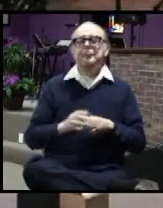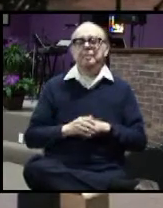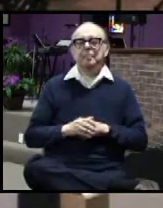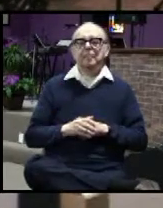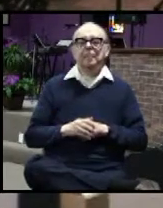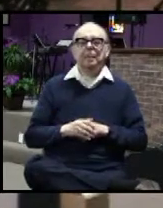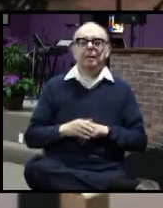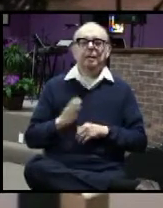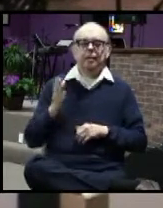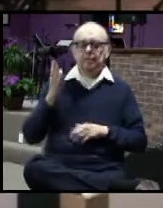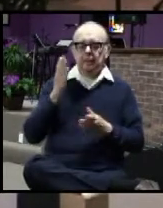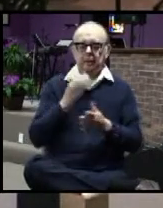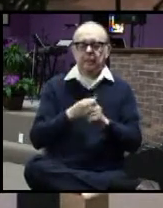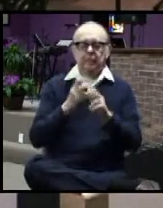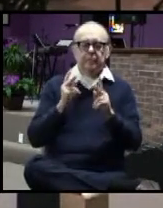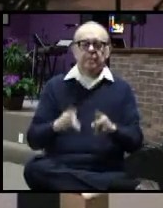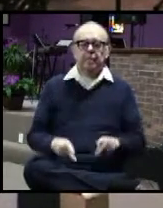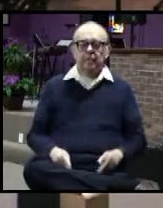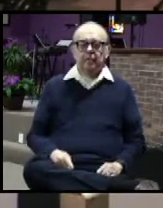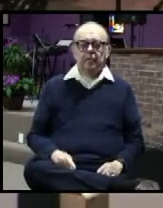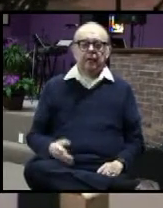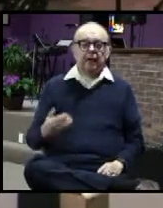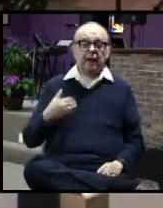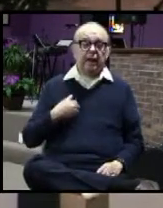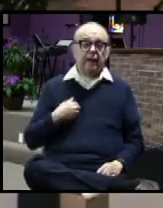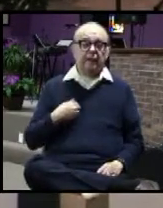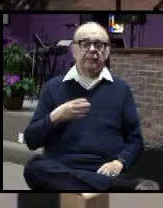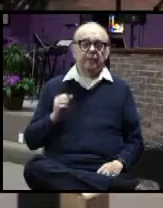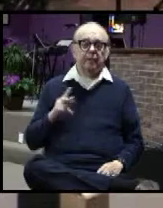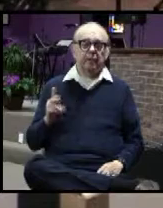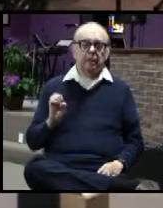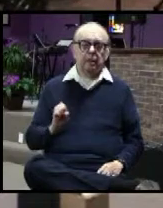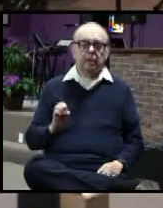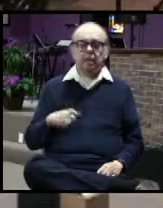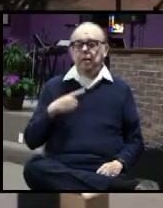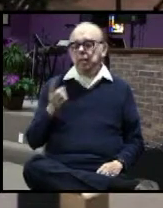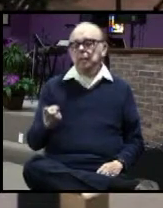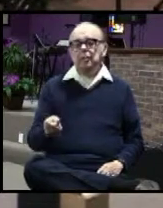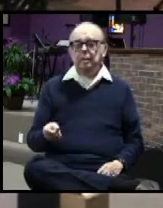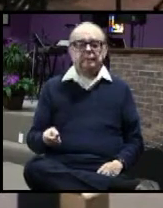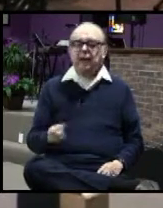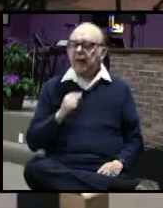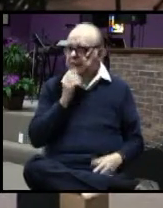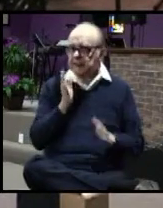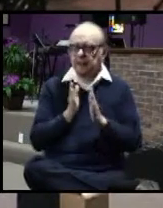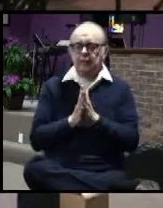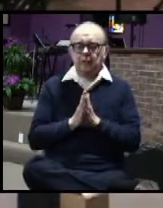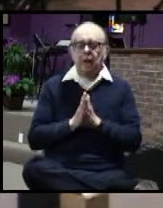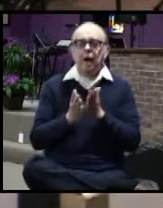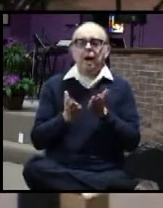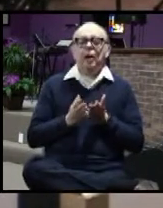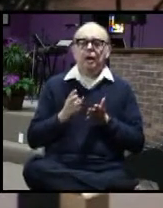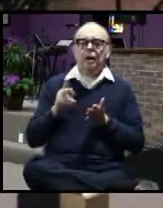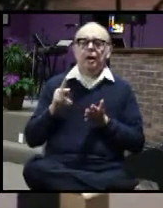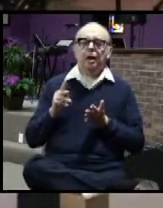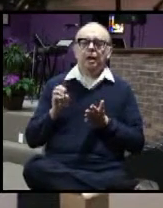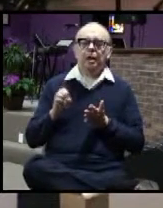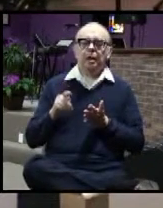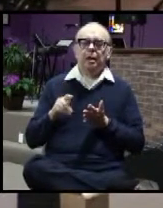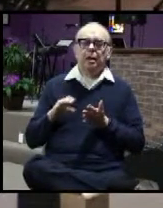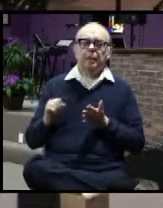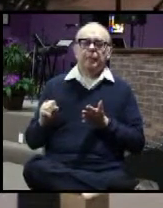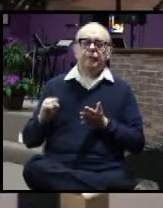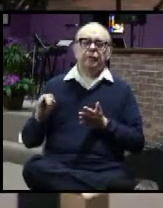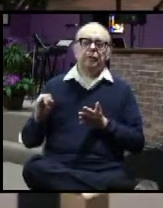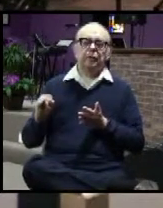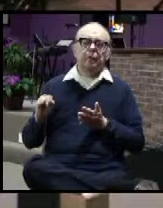And everybody would say, "Can I get a Coke?" And you give them a Coke and they say, "No, that's not what I'm asking for. I want a Pepsi or a soda."